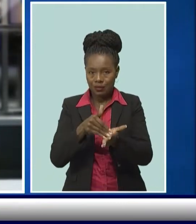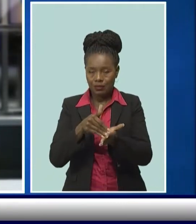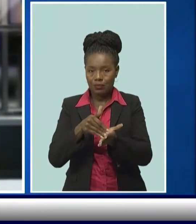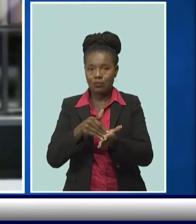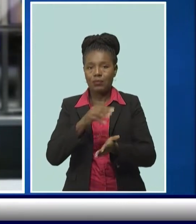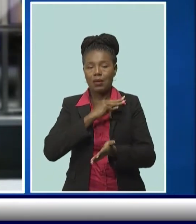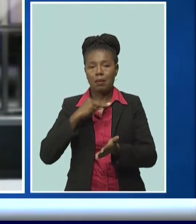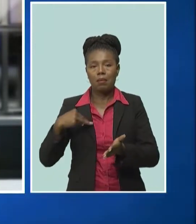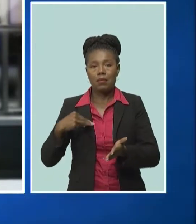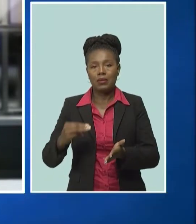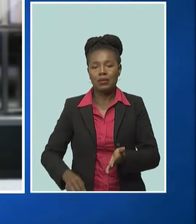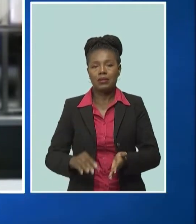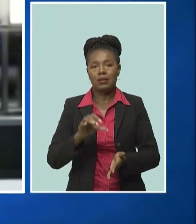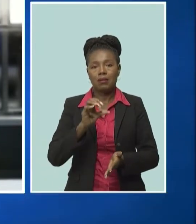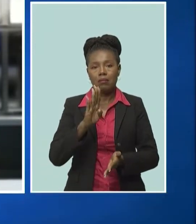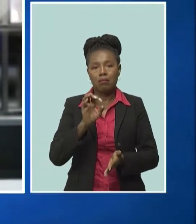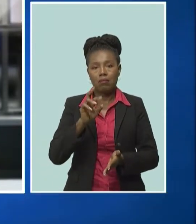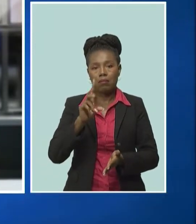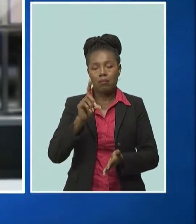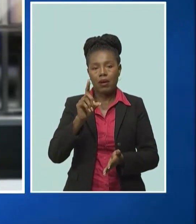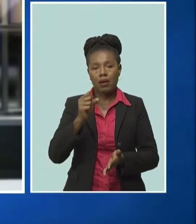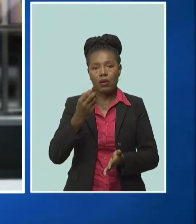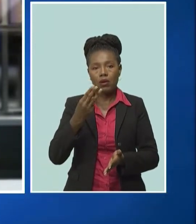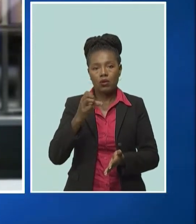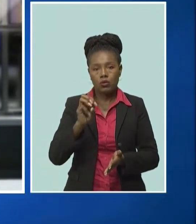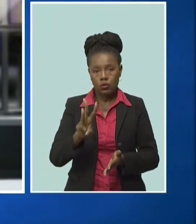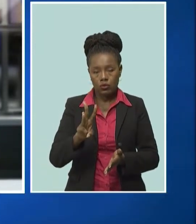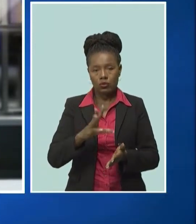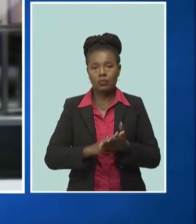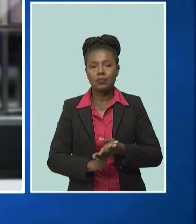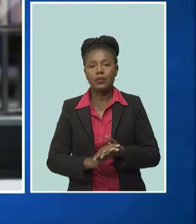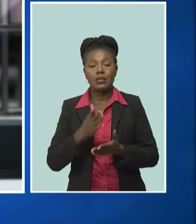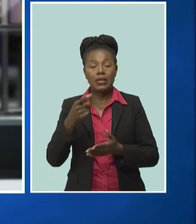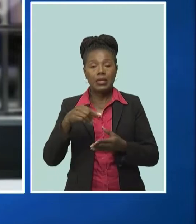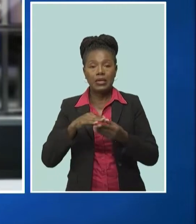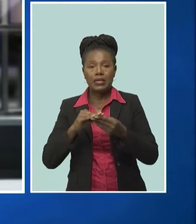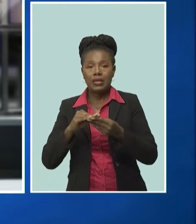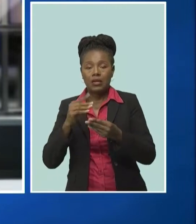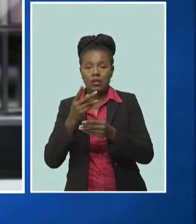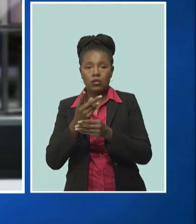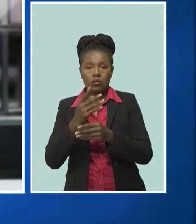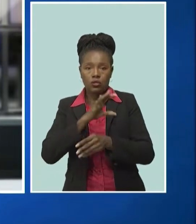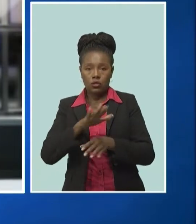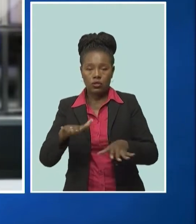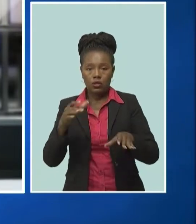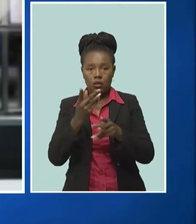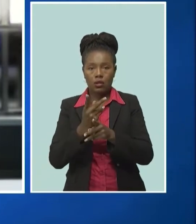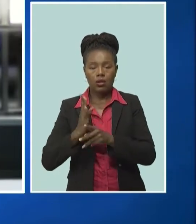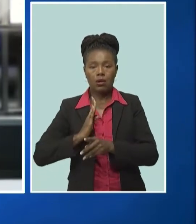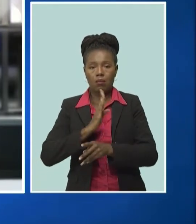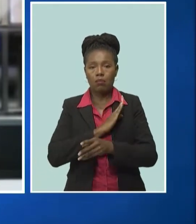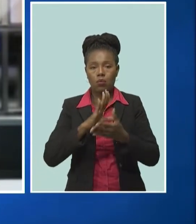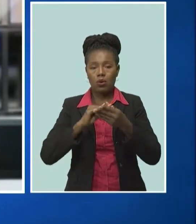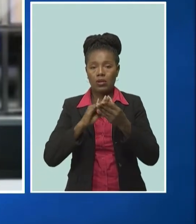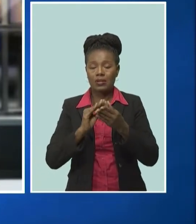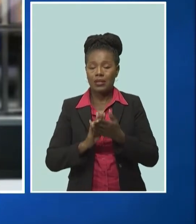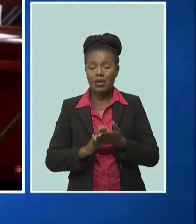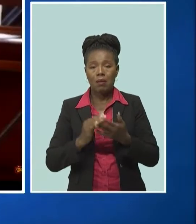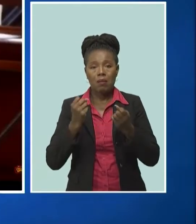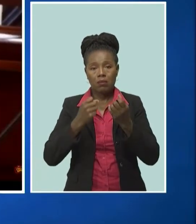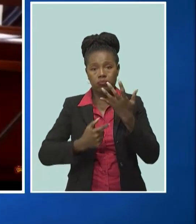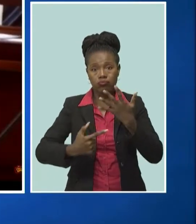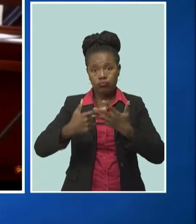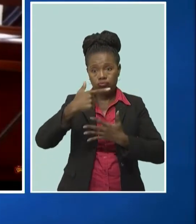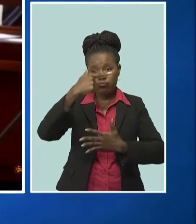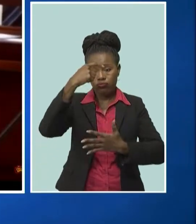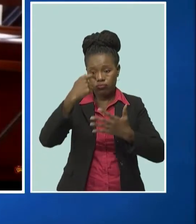Bradshaw. Director of the Childcare Board, Roseanne Richards, says with the volume of wait lists, it's something they have to look into. I